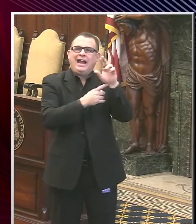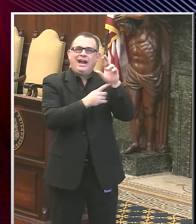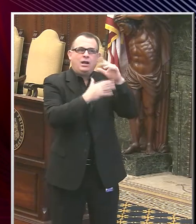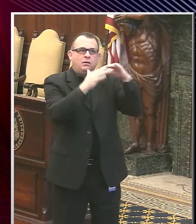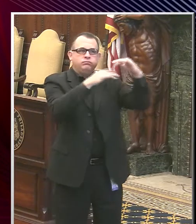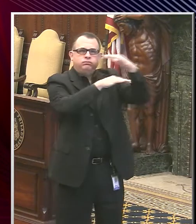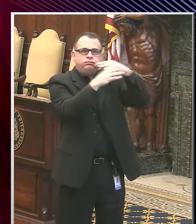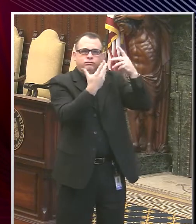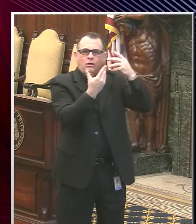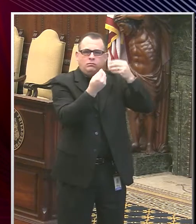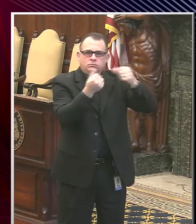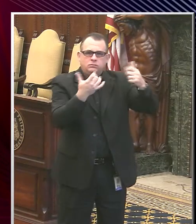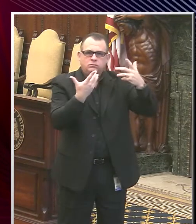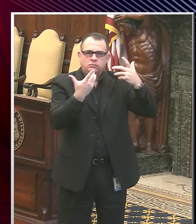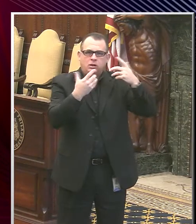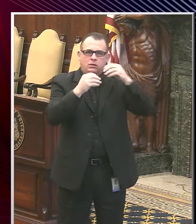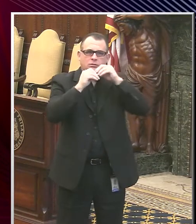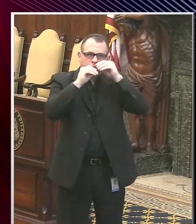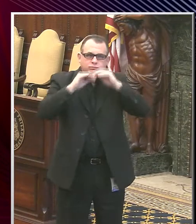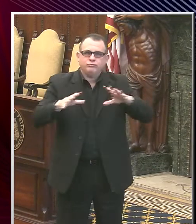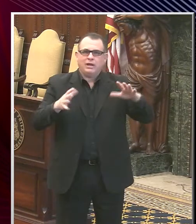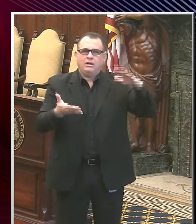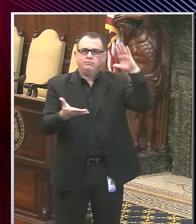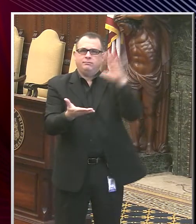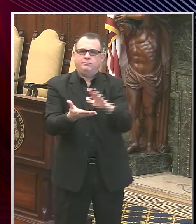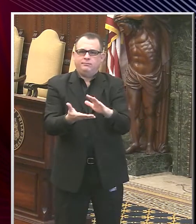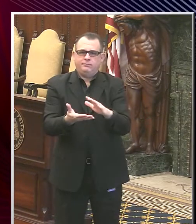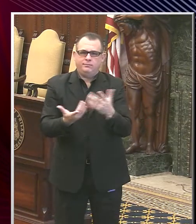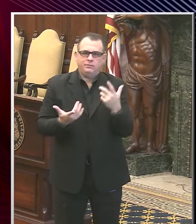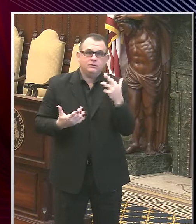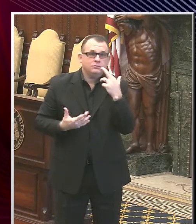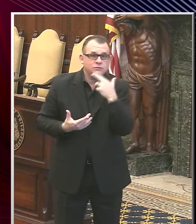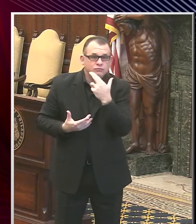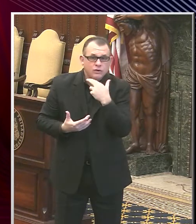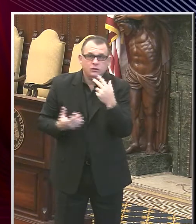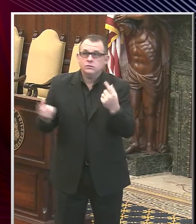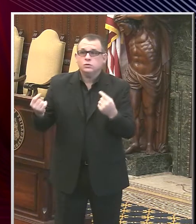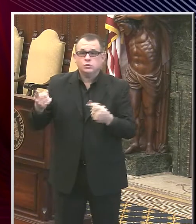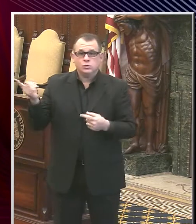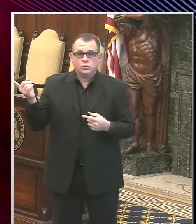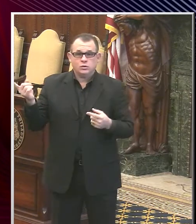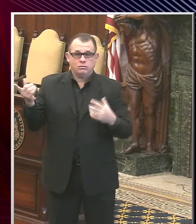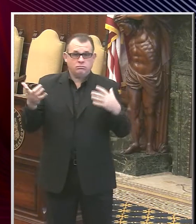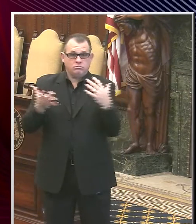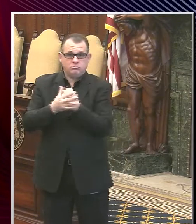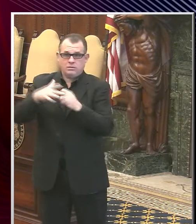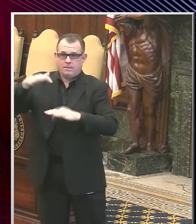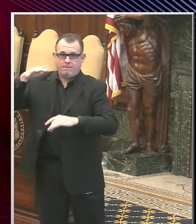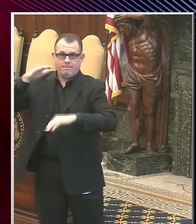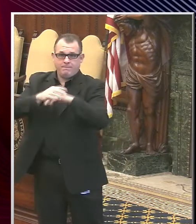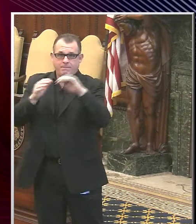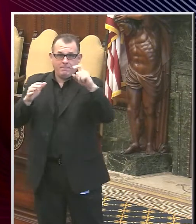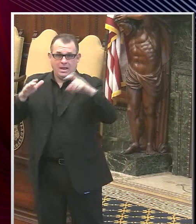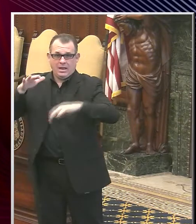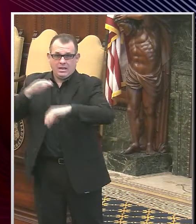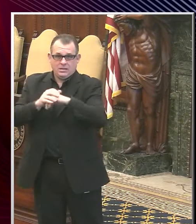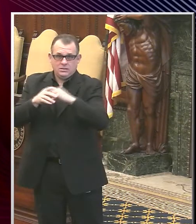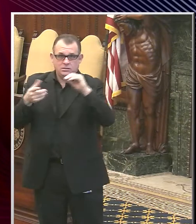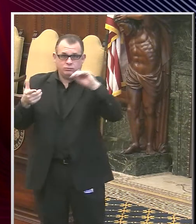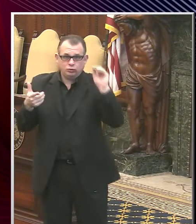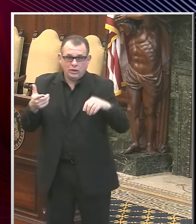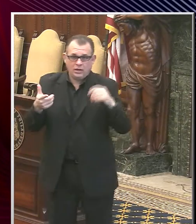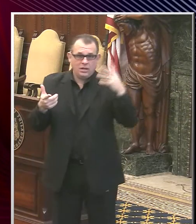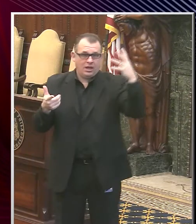reduce airborne spread of the virus. The 3 things in particular we're looking for restaurants to try to maximize. First, to